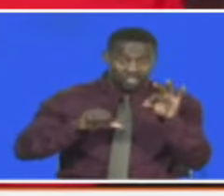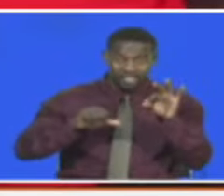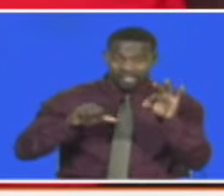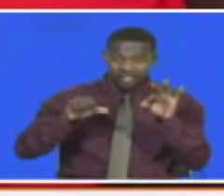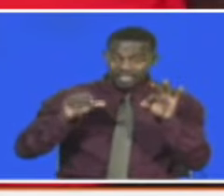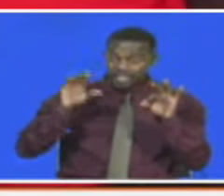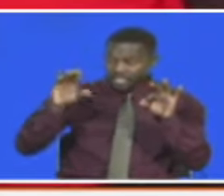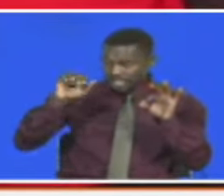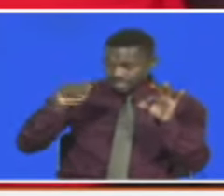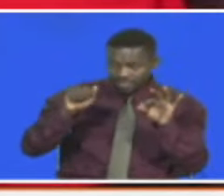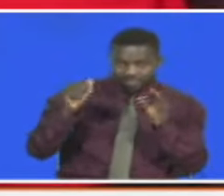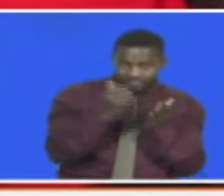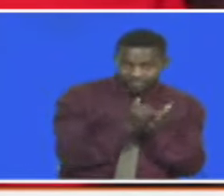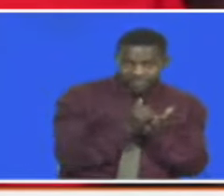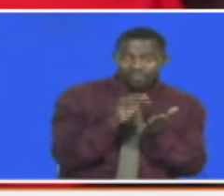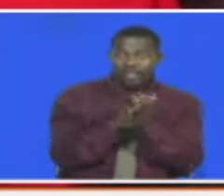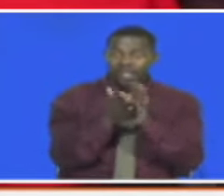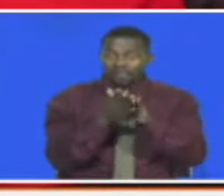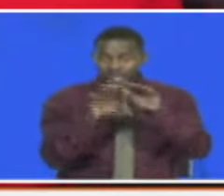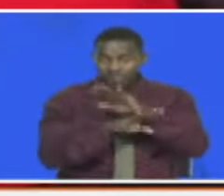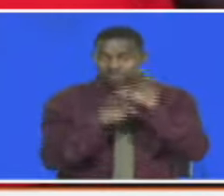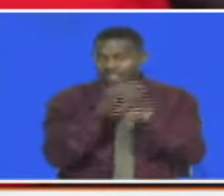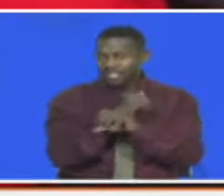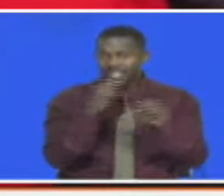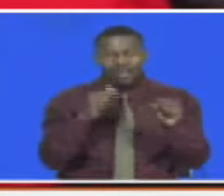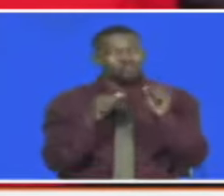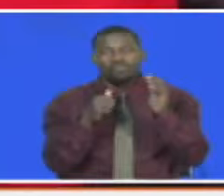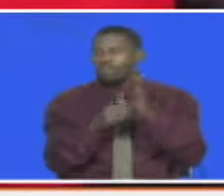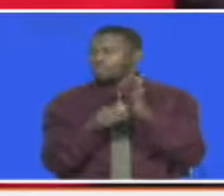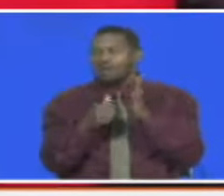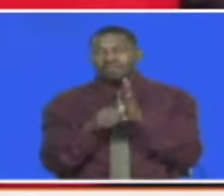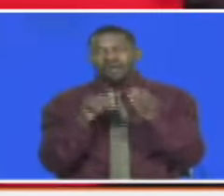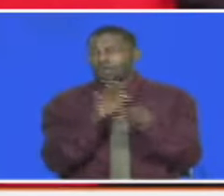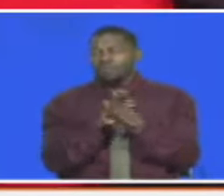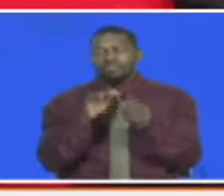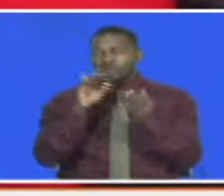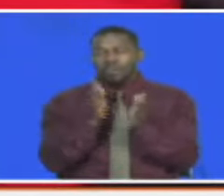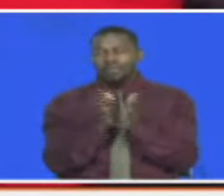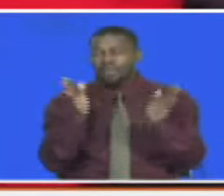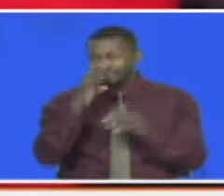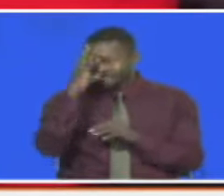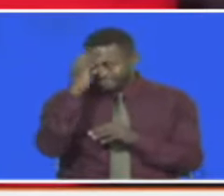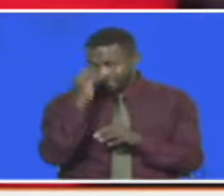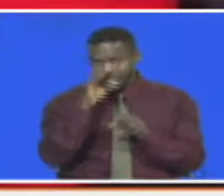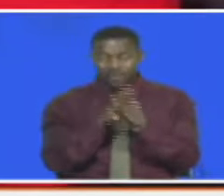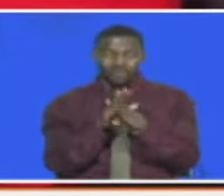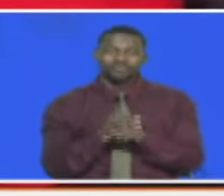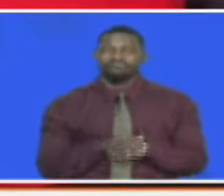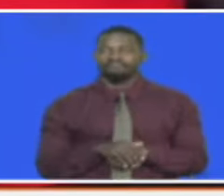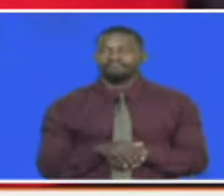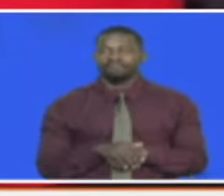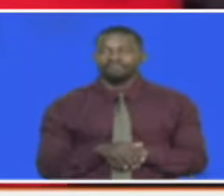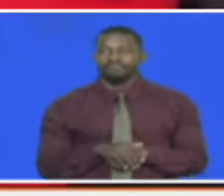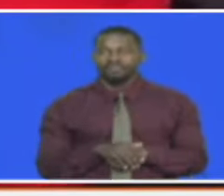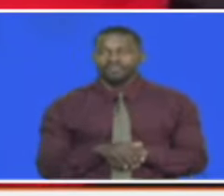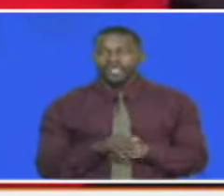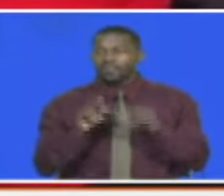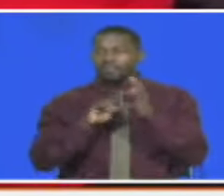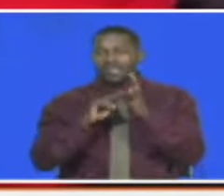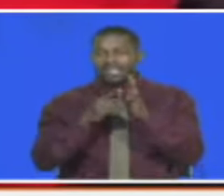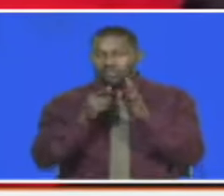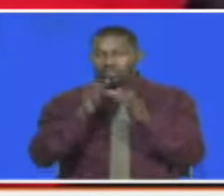the deputy president has even brought a new anger in the majority of the Kenyan people. The Communist Party of Kenya will be at the forefront